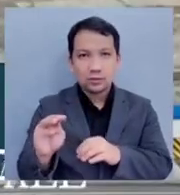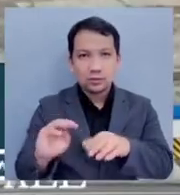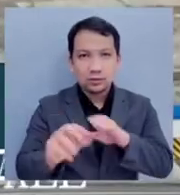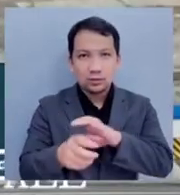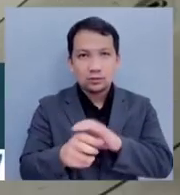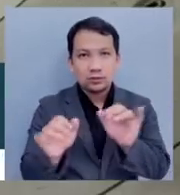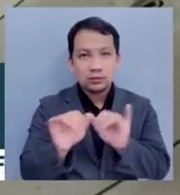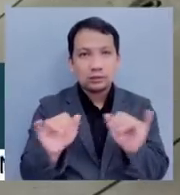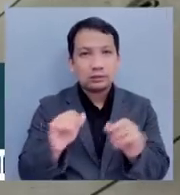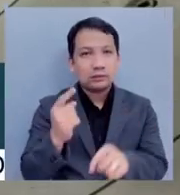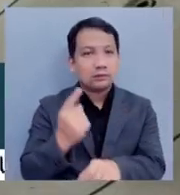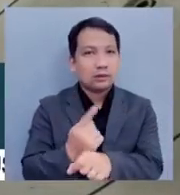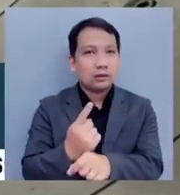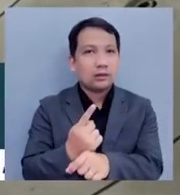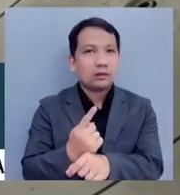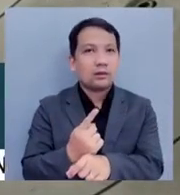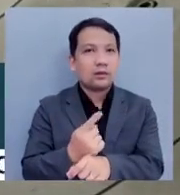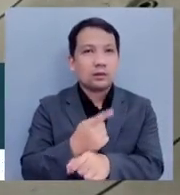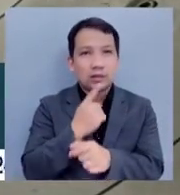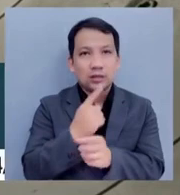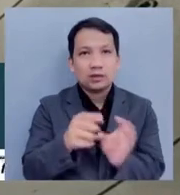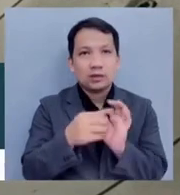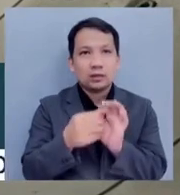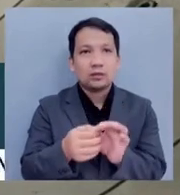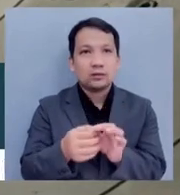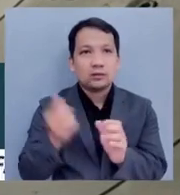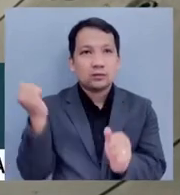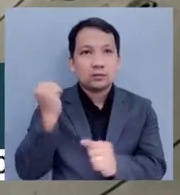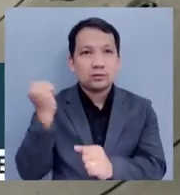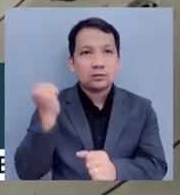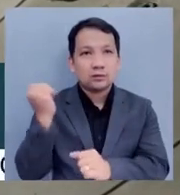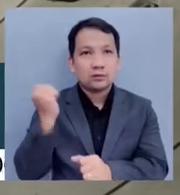same time frame. The subway station is expected to ease